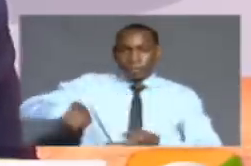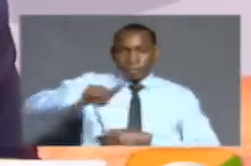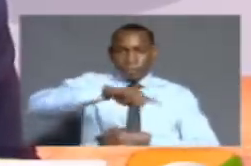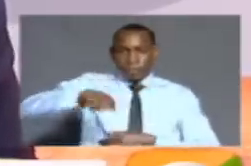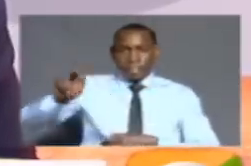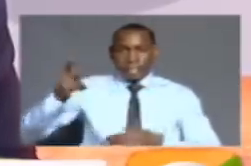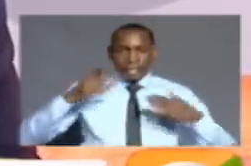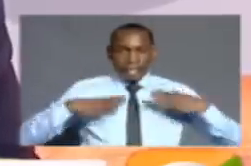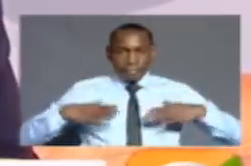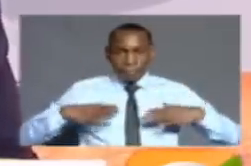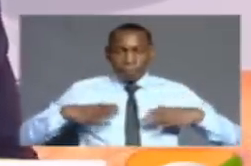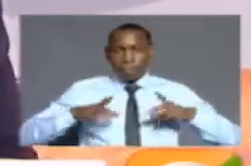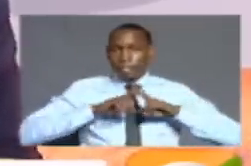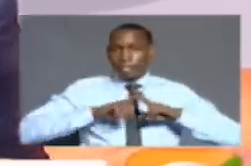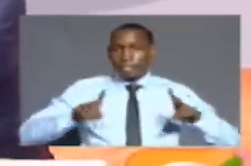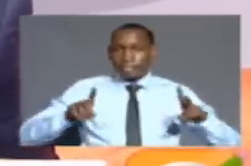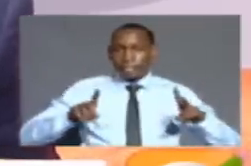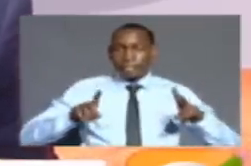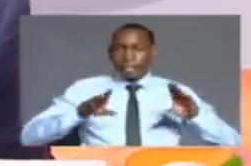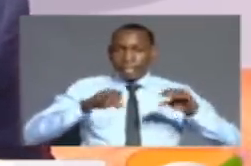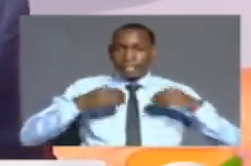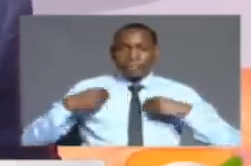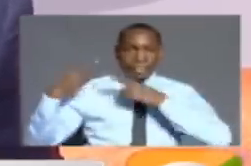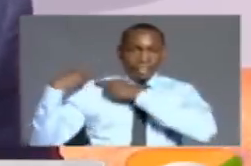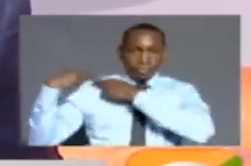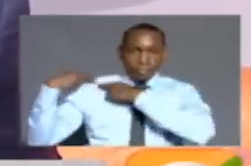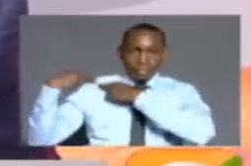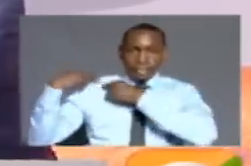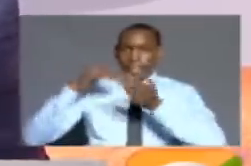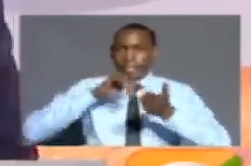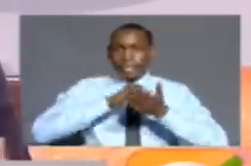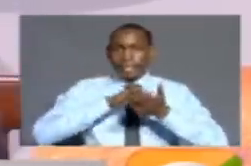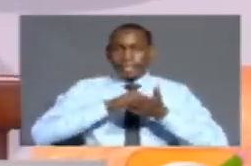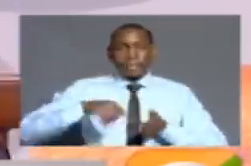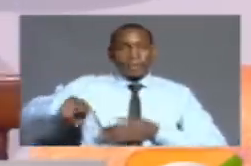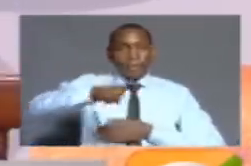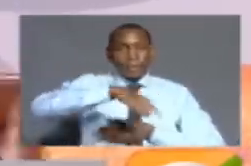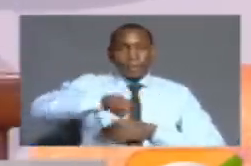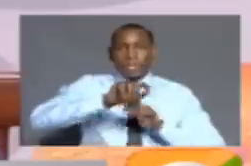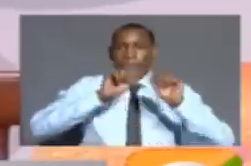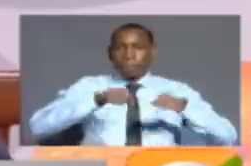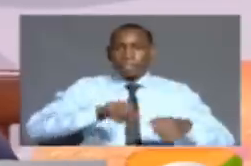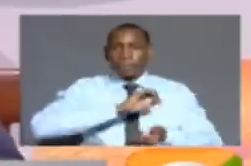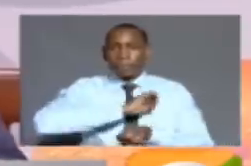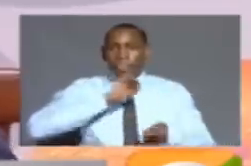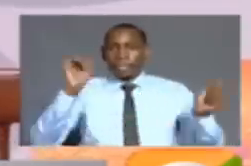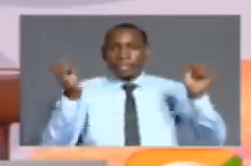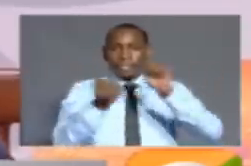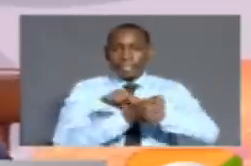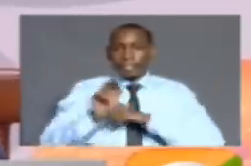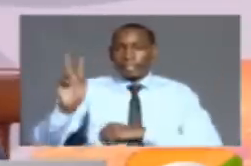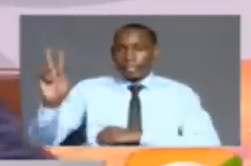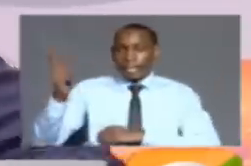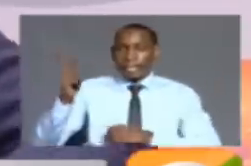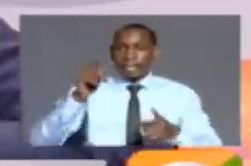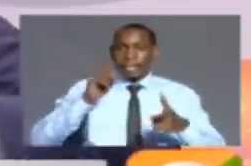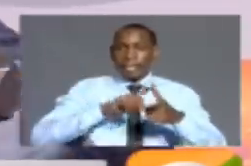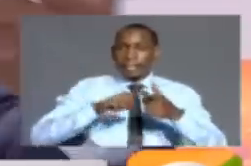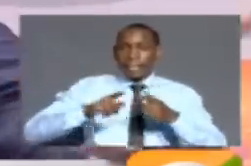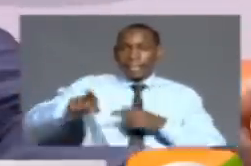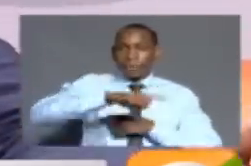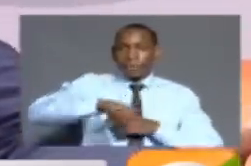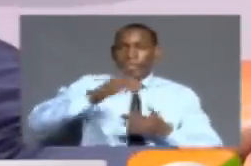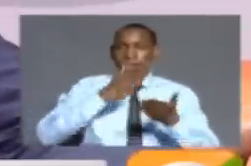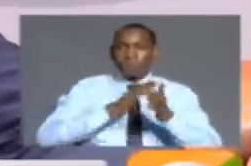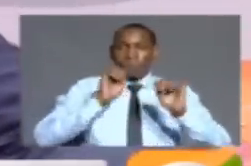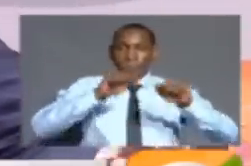Kenyans begin taking responsibilities, that even we can be able to change Kenya, then we can